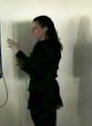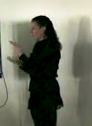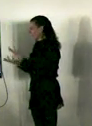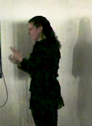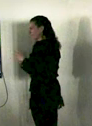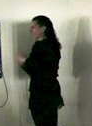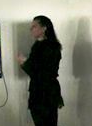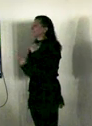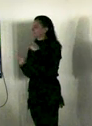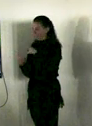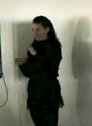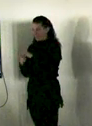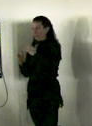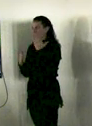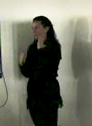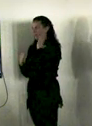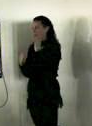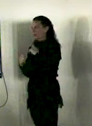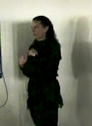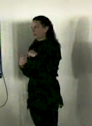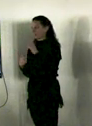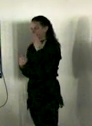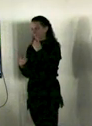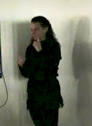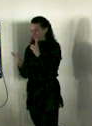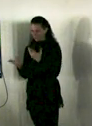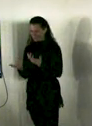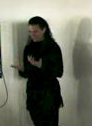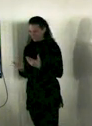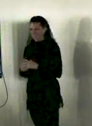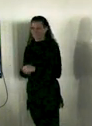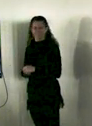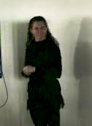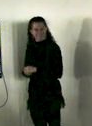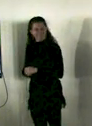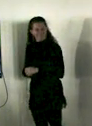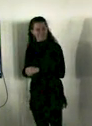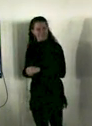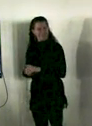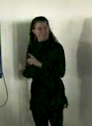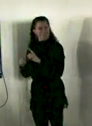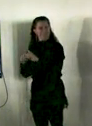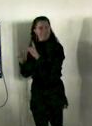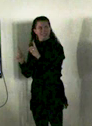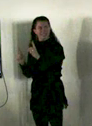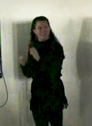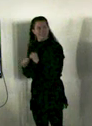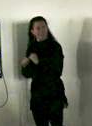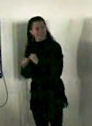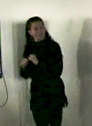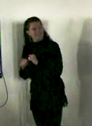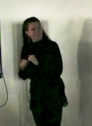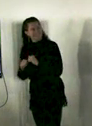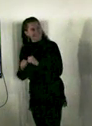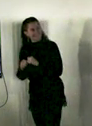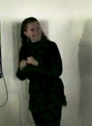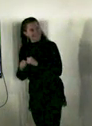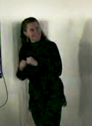I've done it for years. It never worked that well. But that skipped way